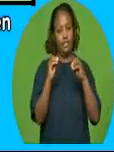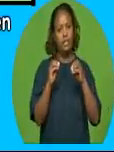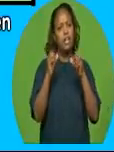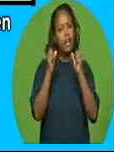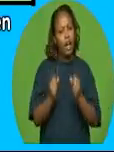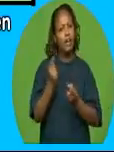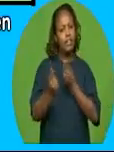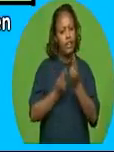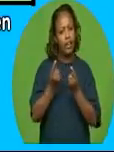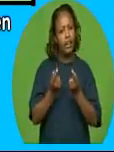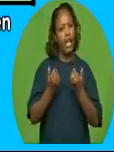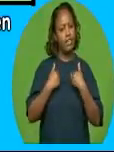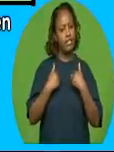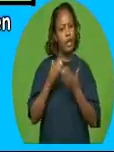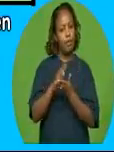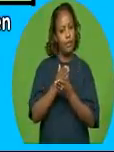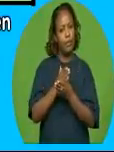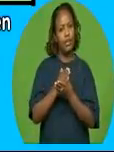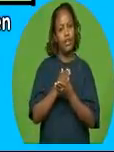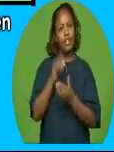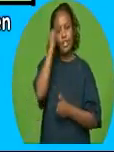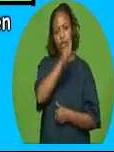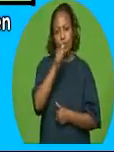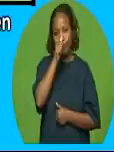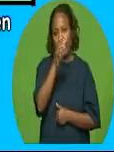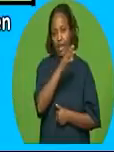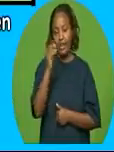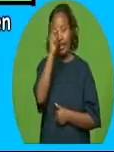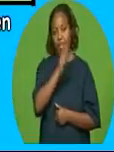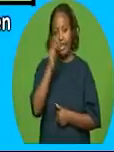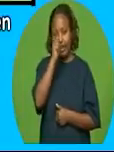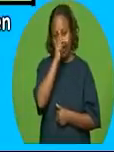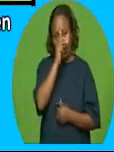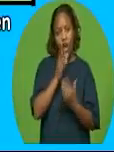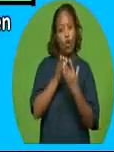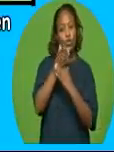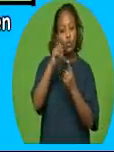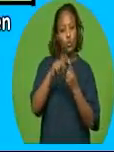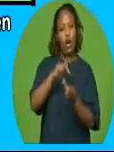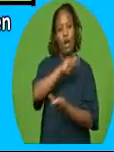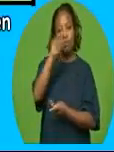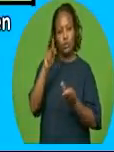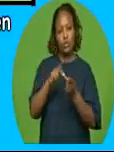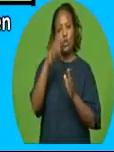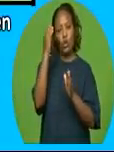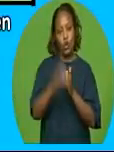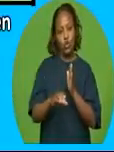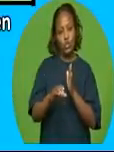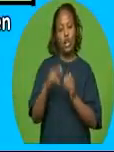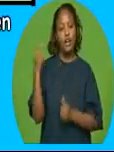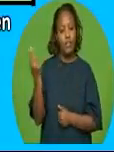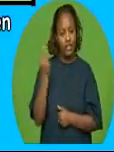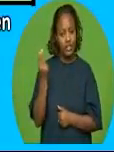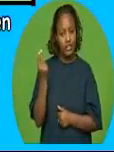Students, can trade exist between Ethiopia and Kenya according to absolute